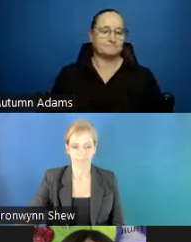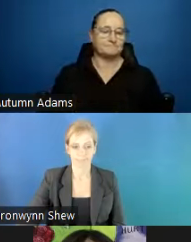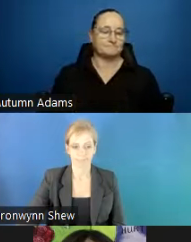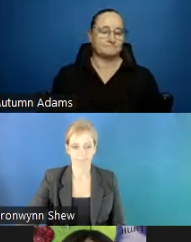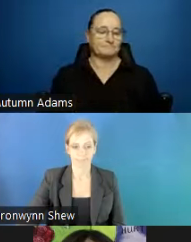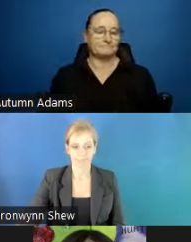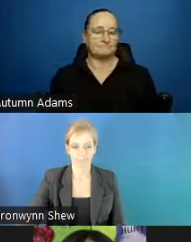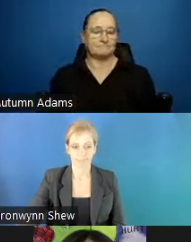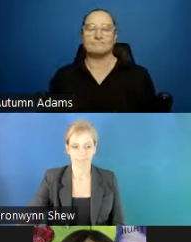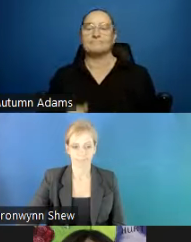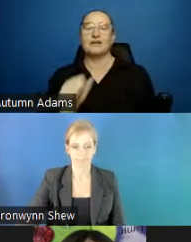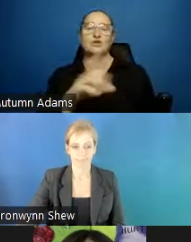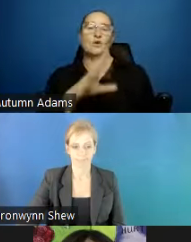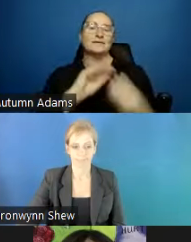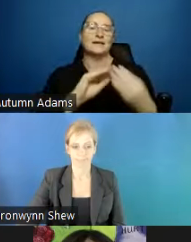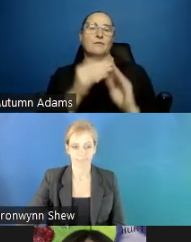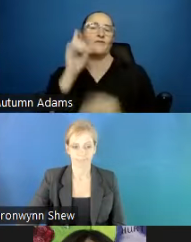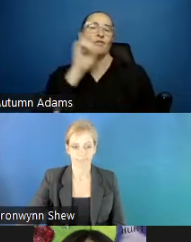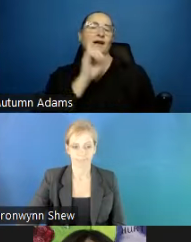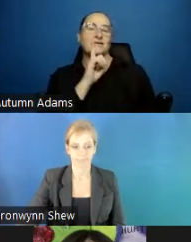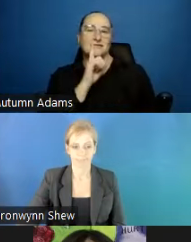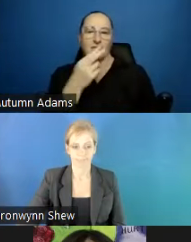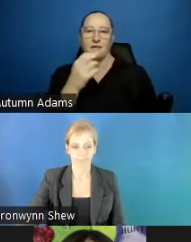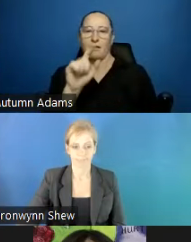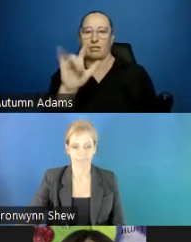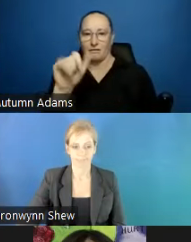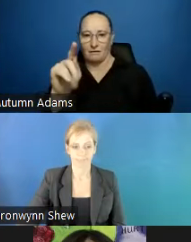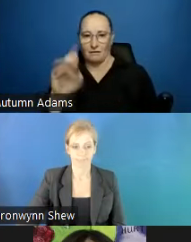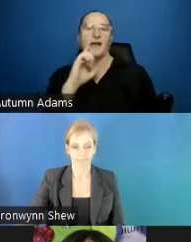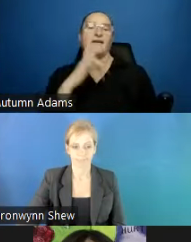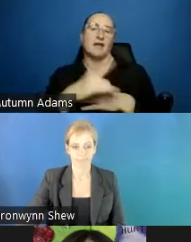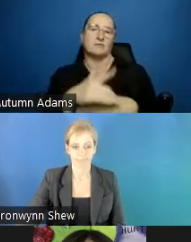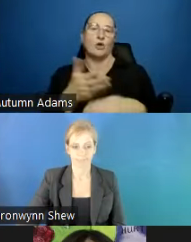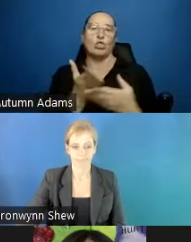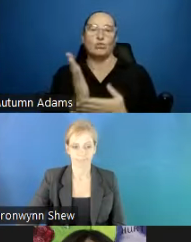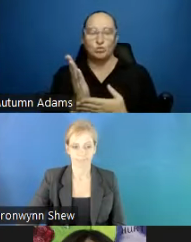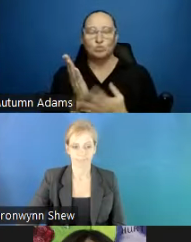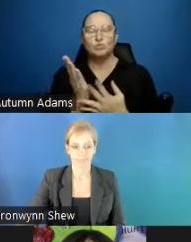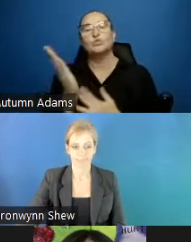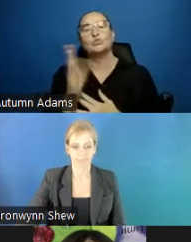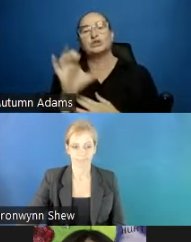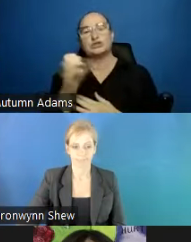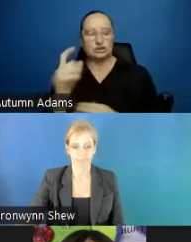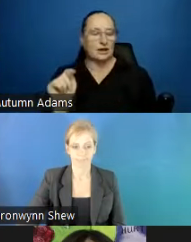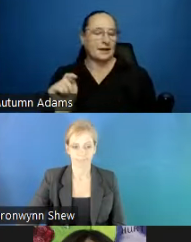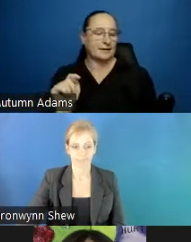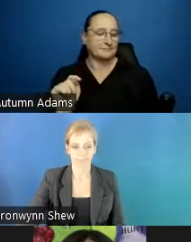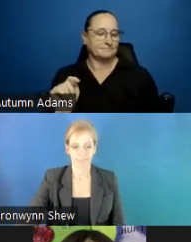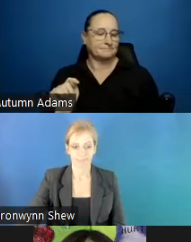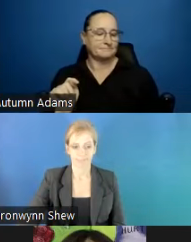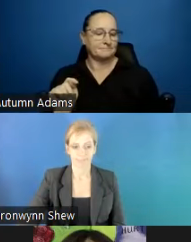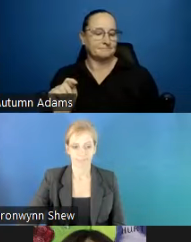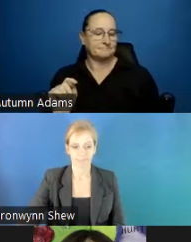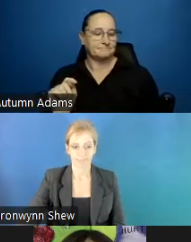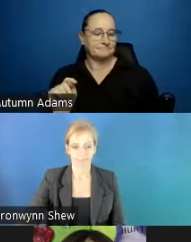number for the deaf hotline, and we're available through chat and email. We also have a lot of